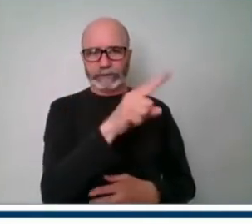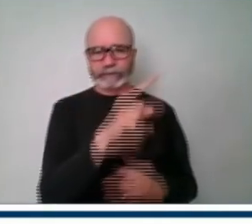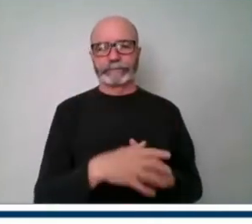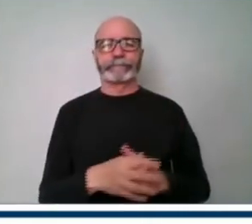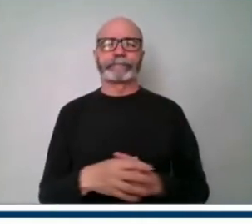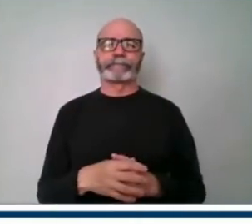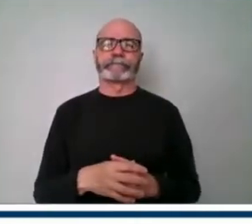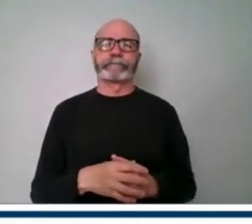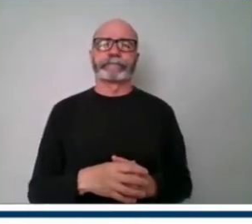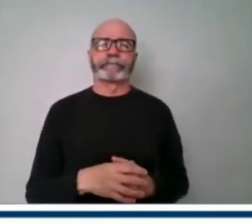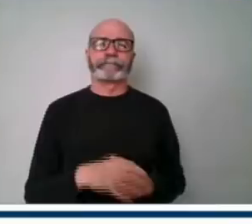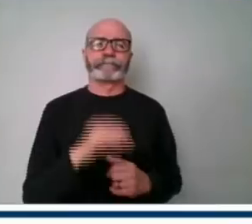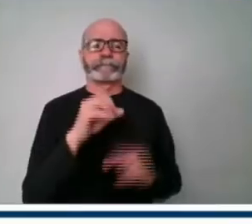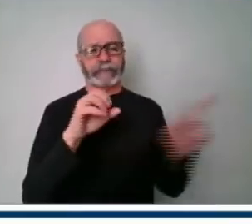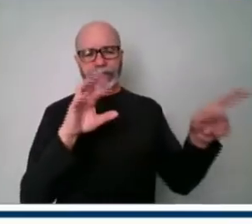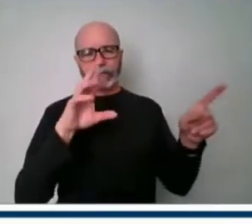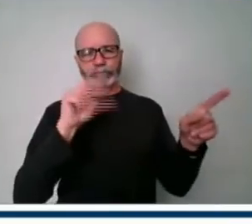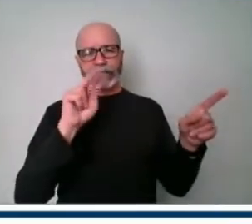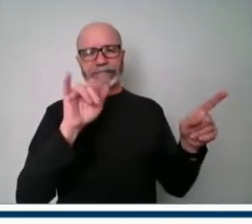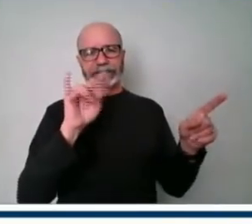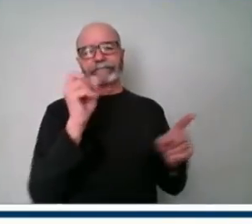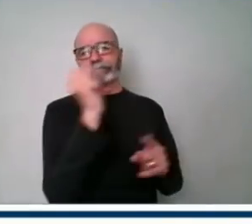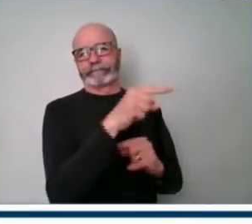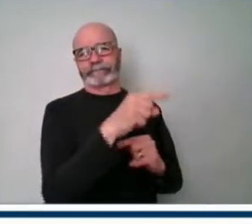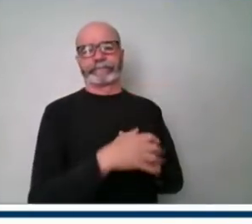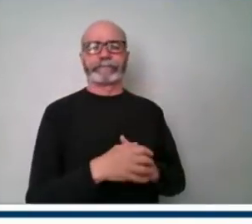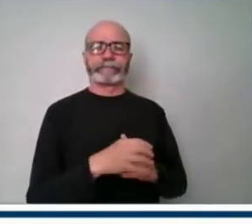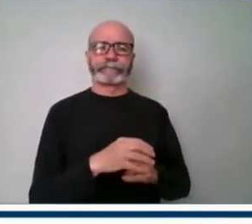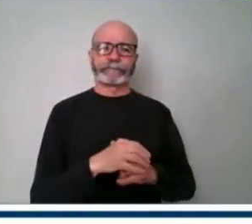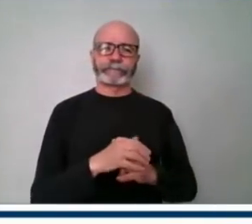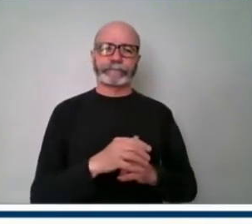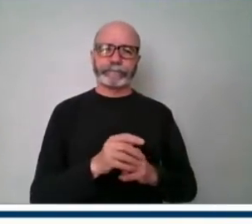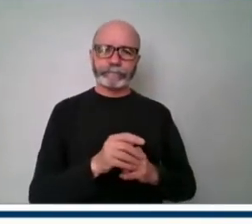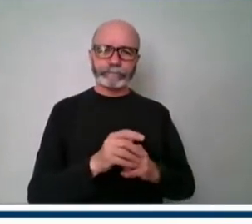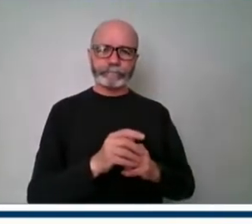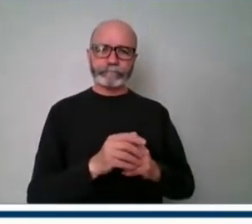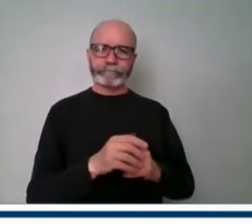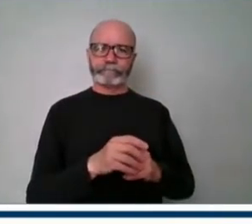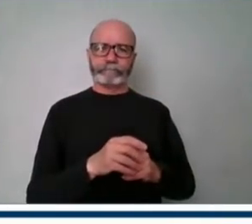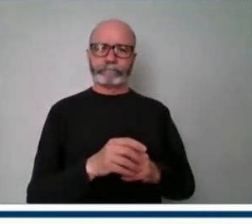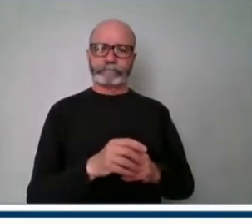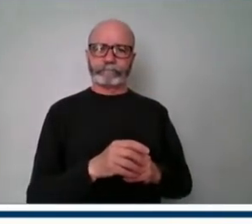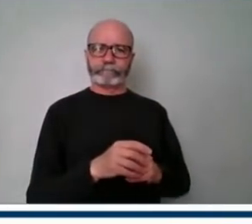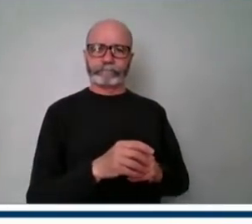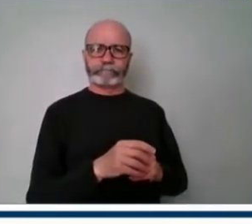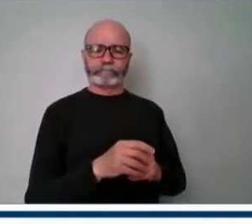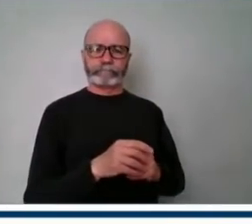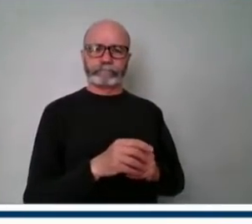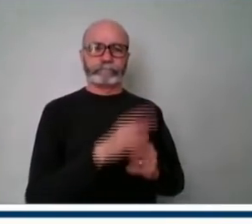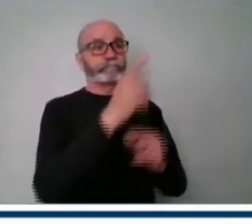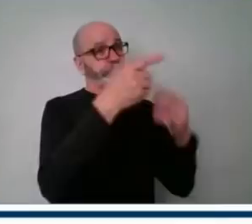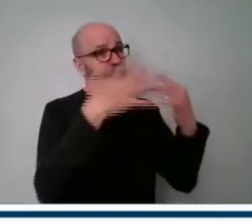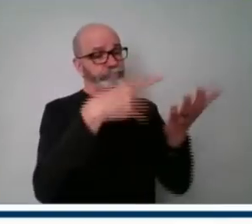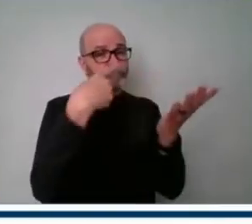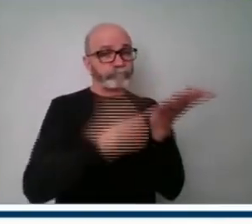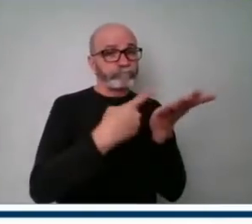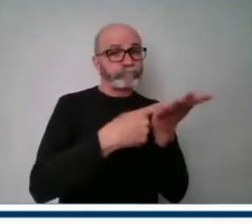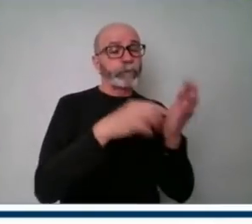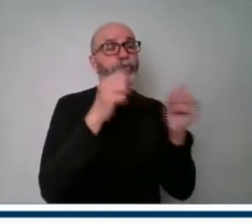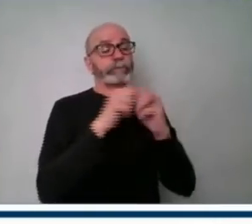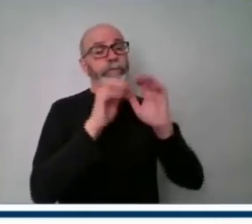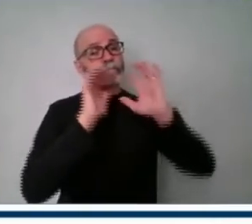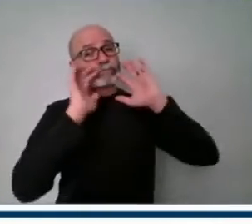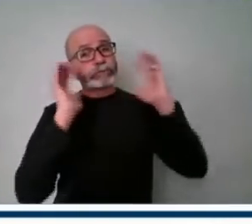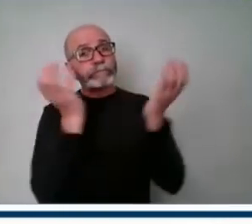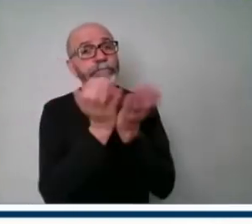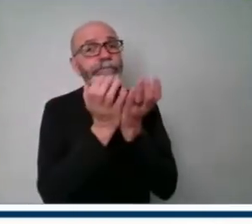that point. Was this discussed at all during your conversations about the overall bubble, and what did New